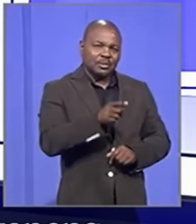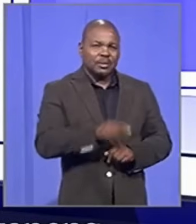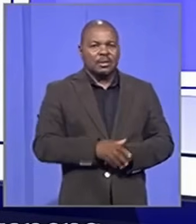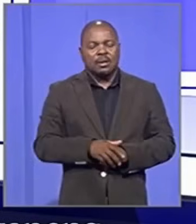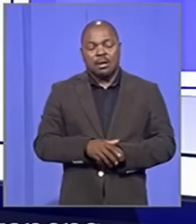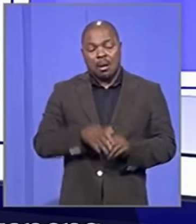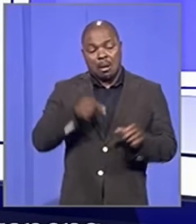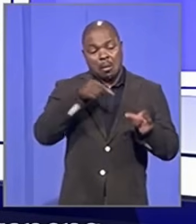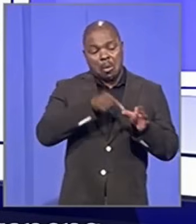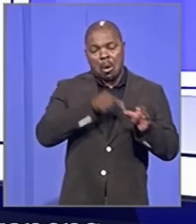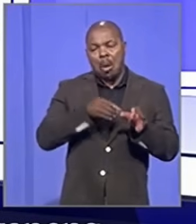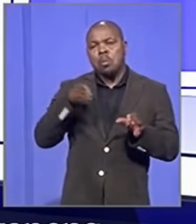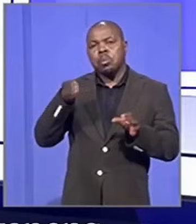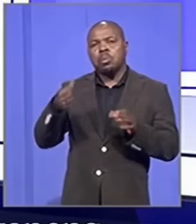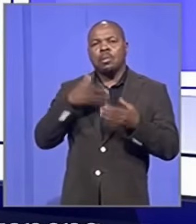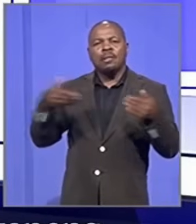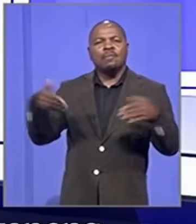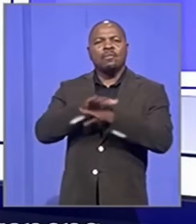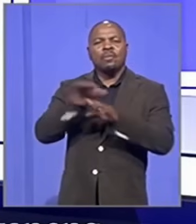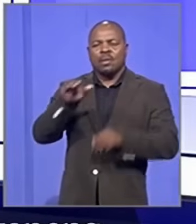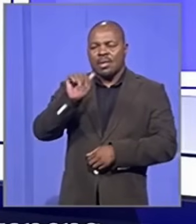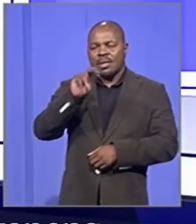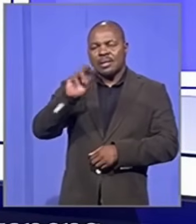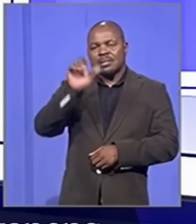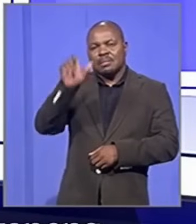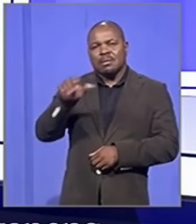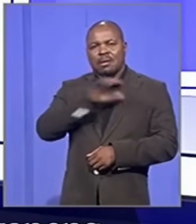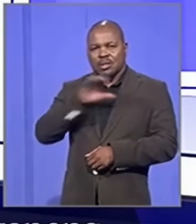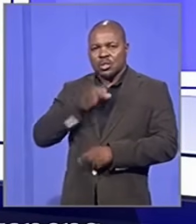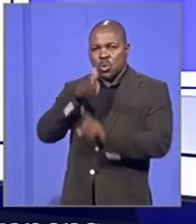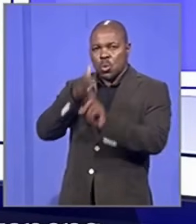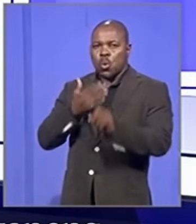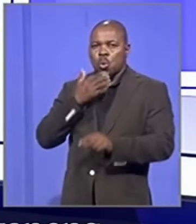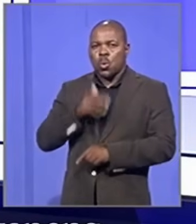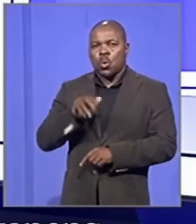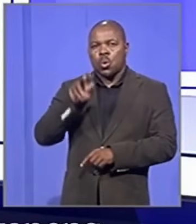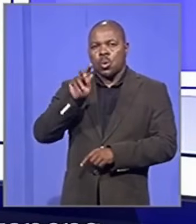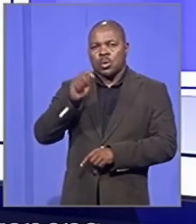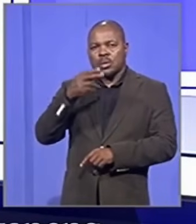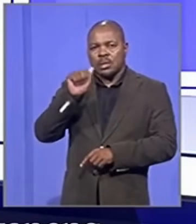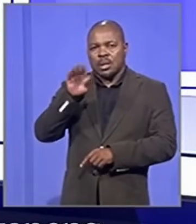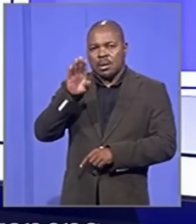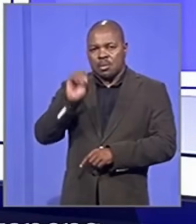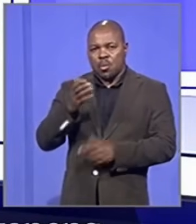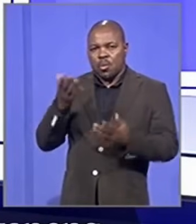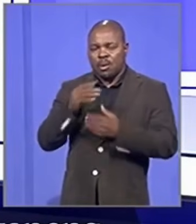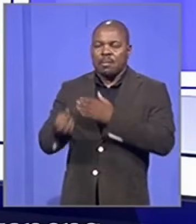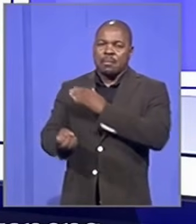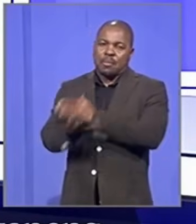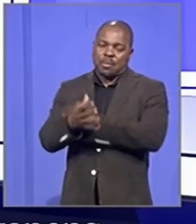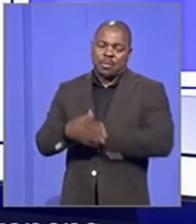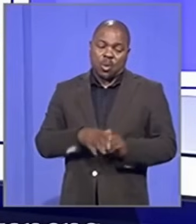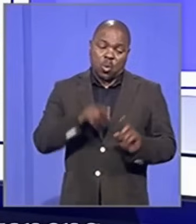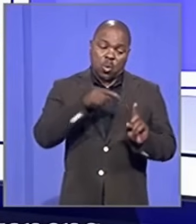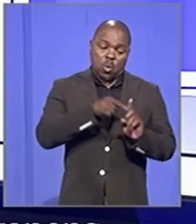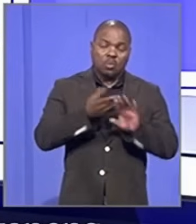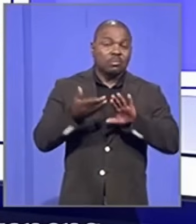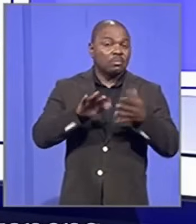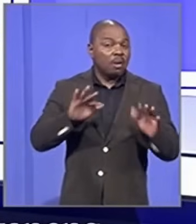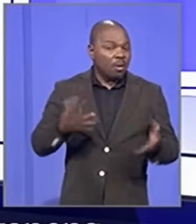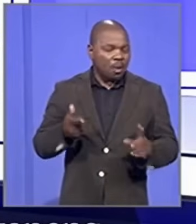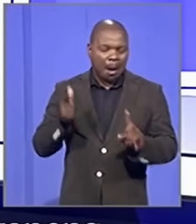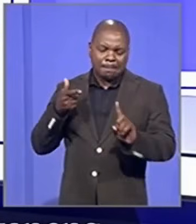boletše seo nakong ya tirelo ya poloko ya molekgotla wa ANC Thabo Ngwenya ka motsaneng wa Mangweni ka Mpumalanga. Ngwenya o thuntšitšwe le go